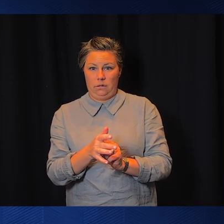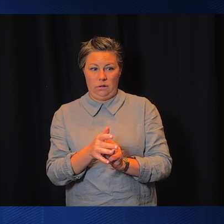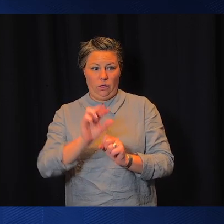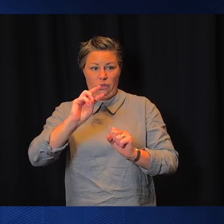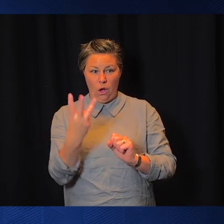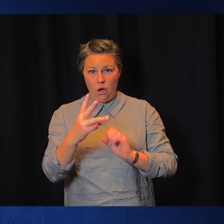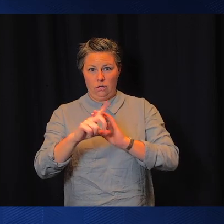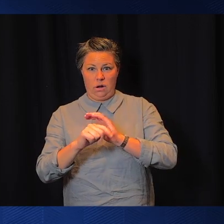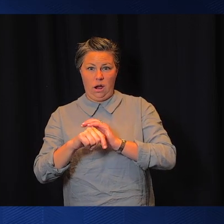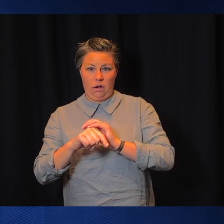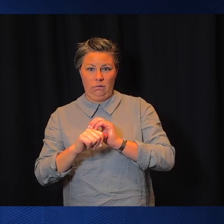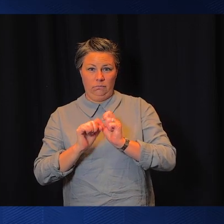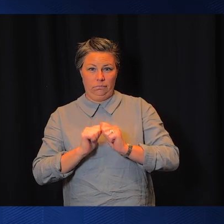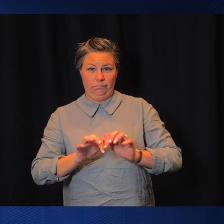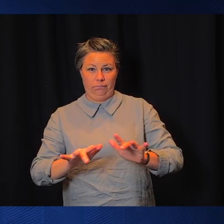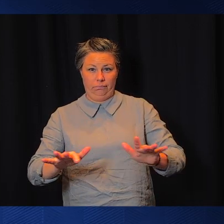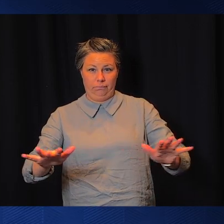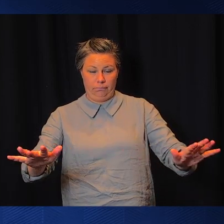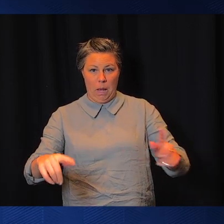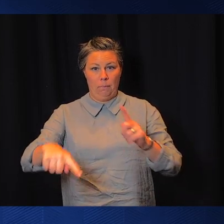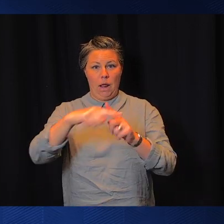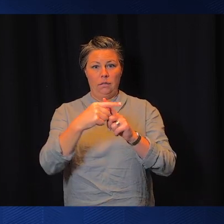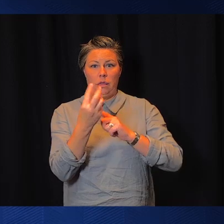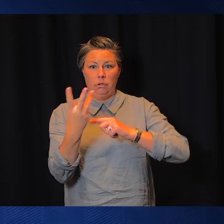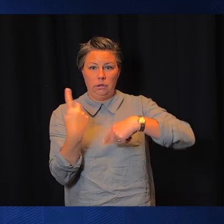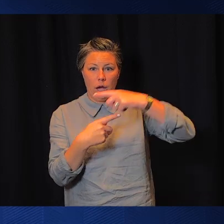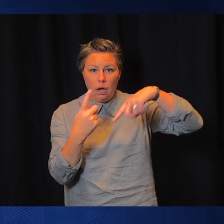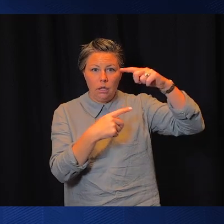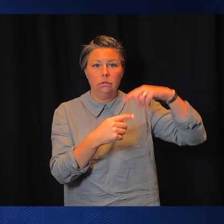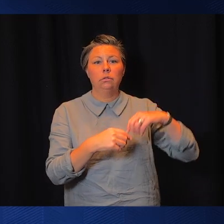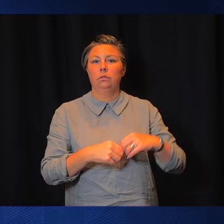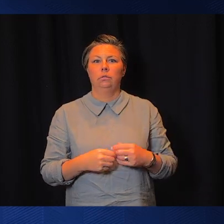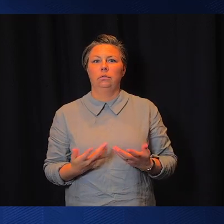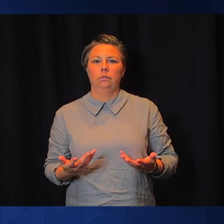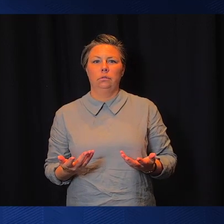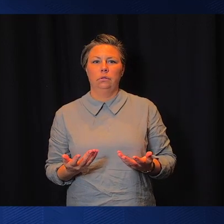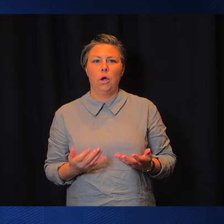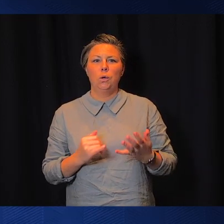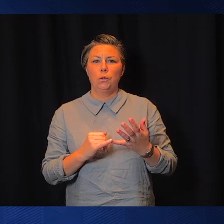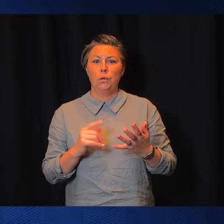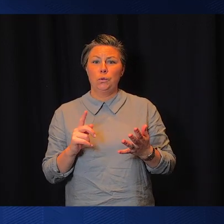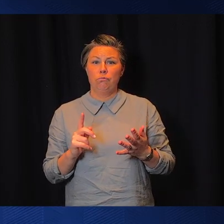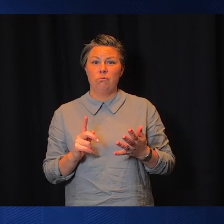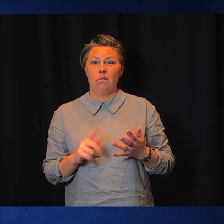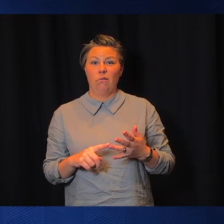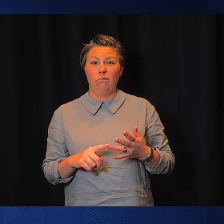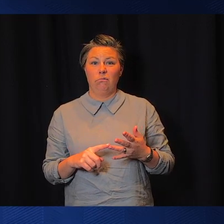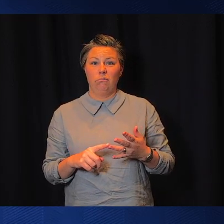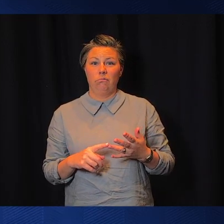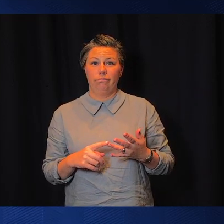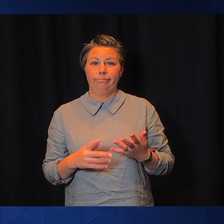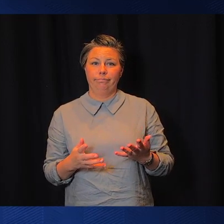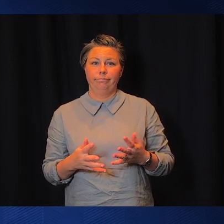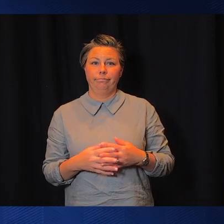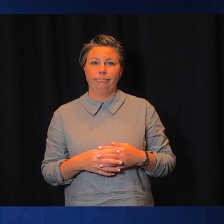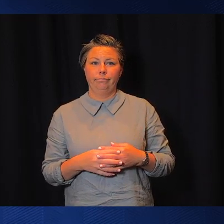I think 3 cyclones, many plenty flights. So the whole response